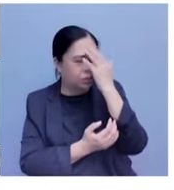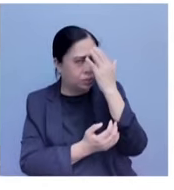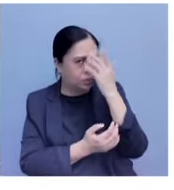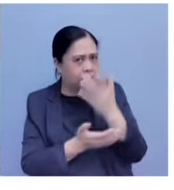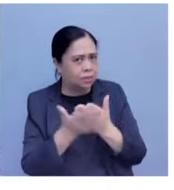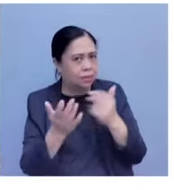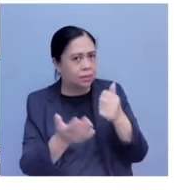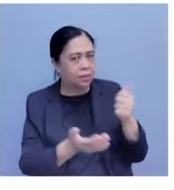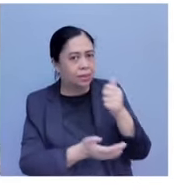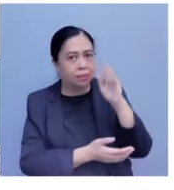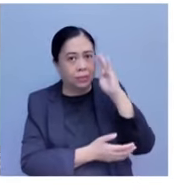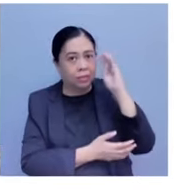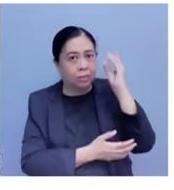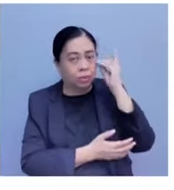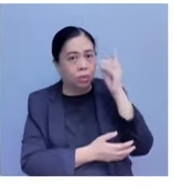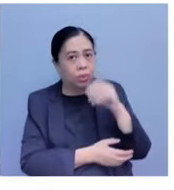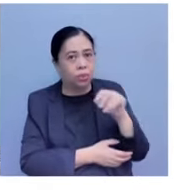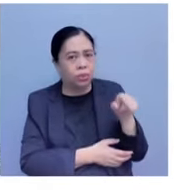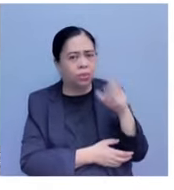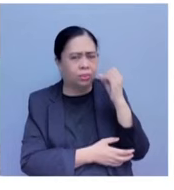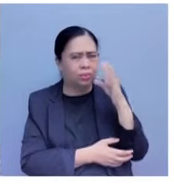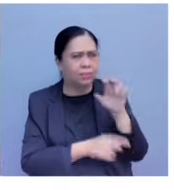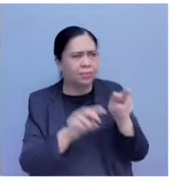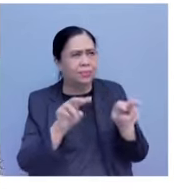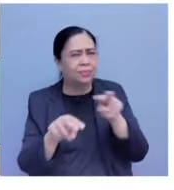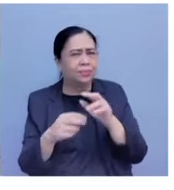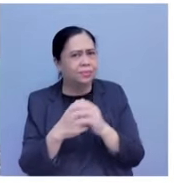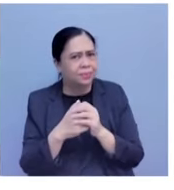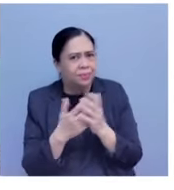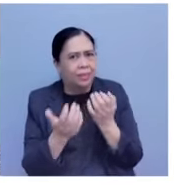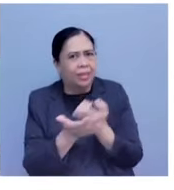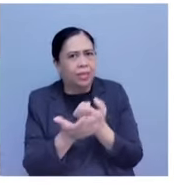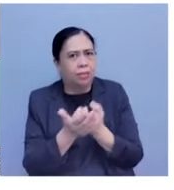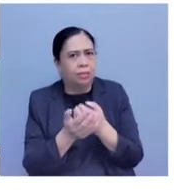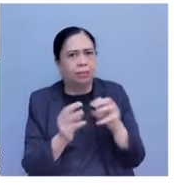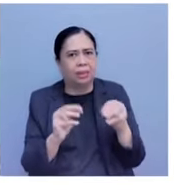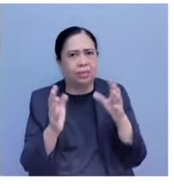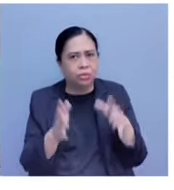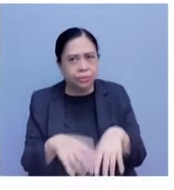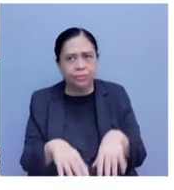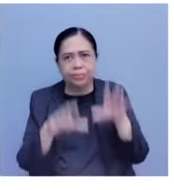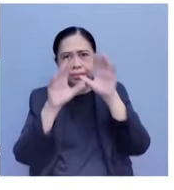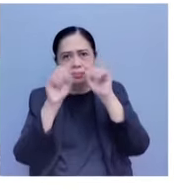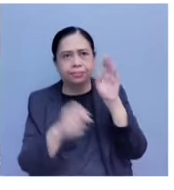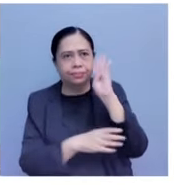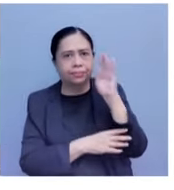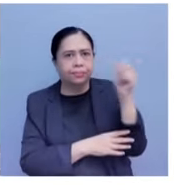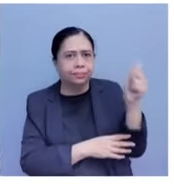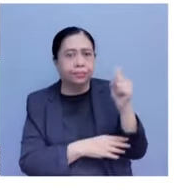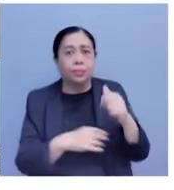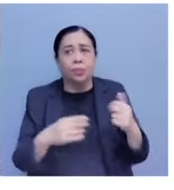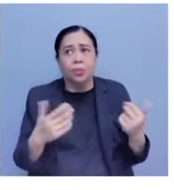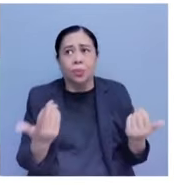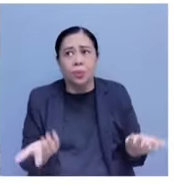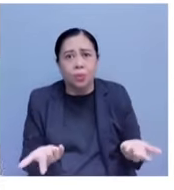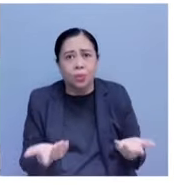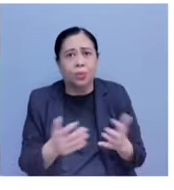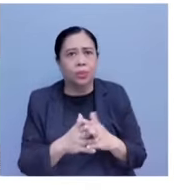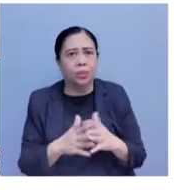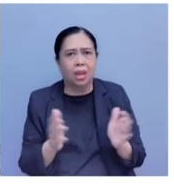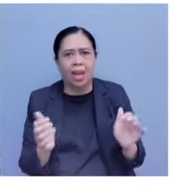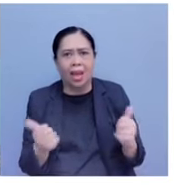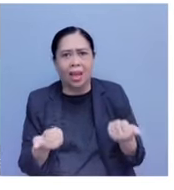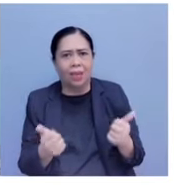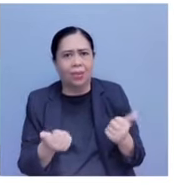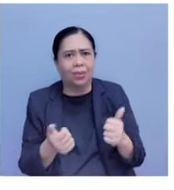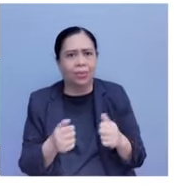Secretary Diokno, and you've seen a lot of our economic managers, the president himself, really selling this